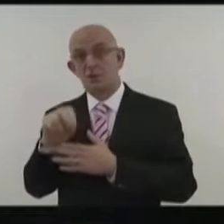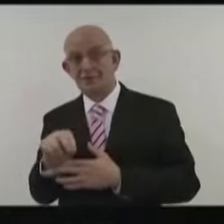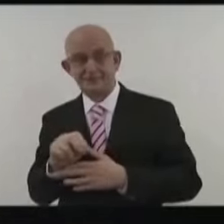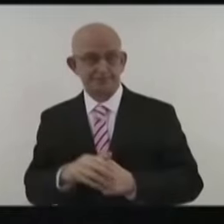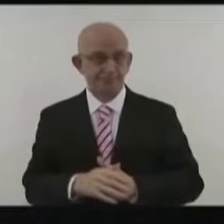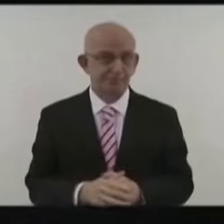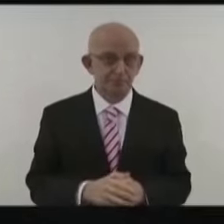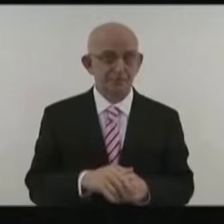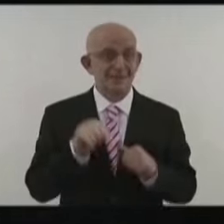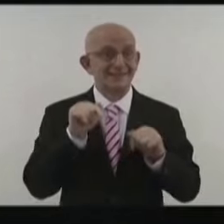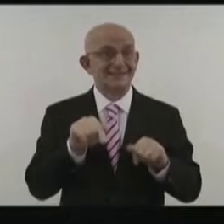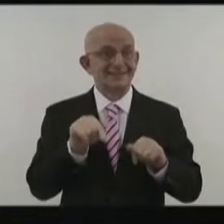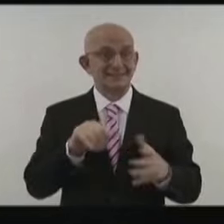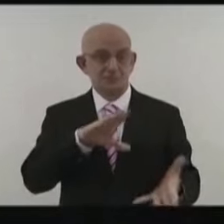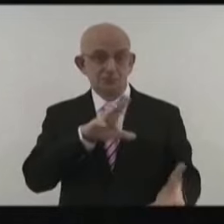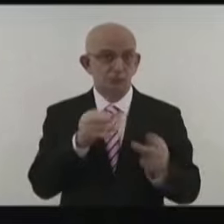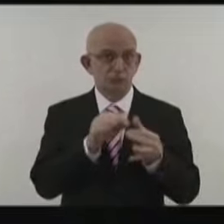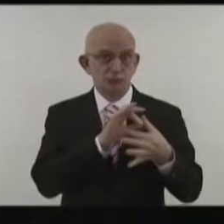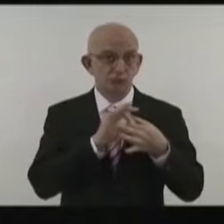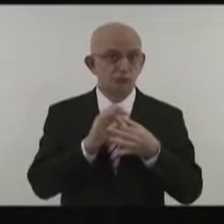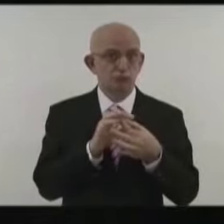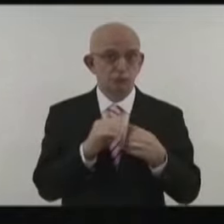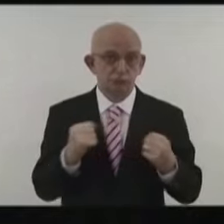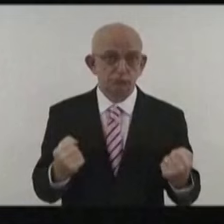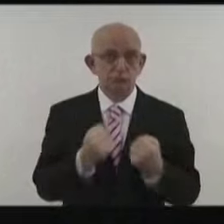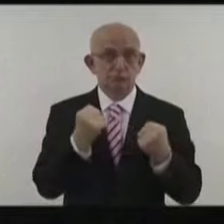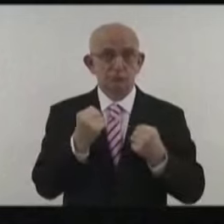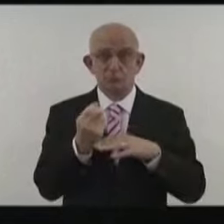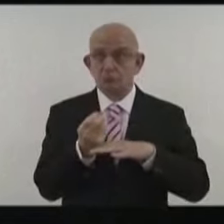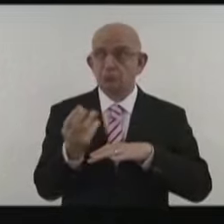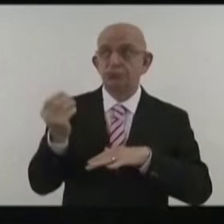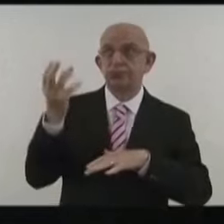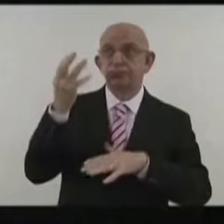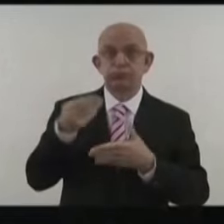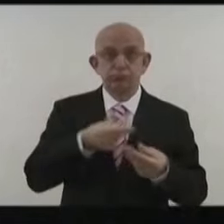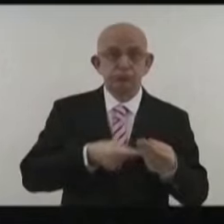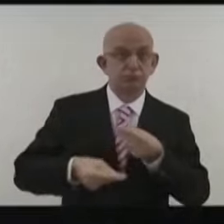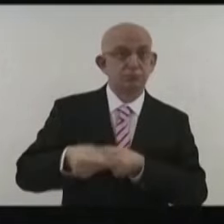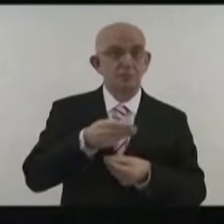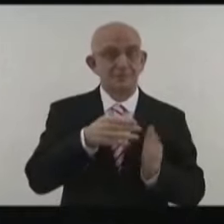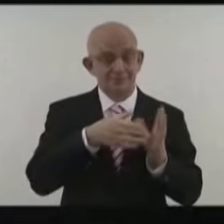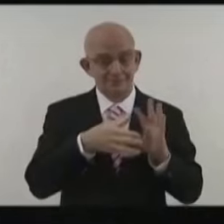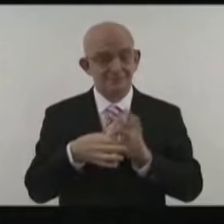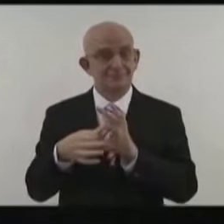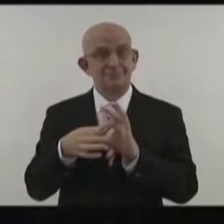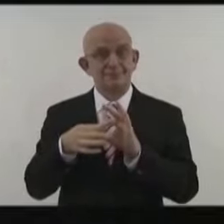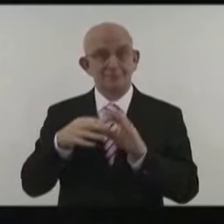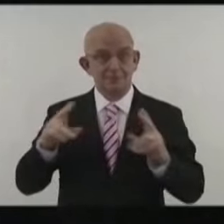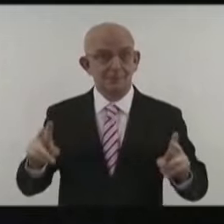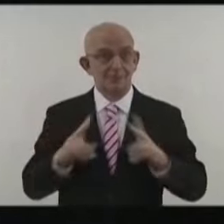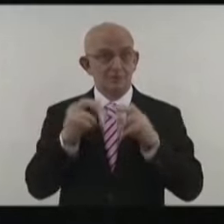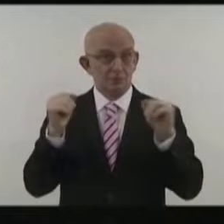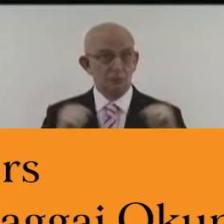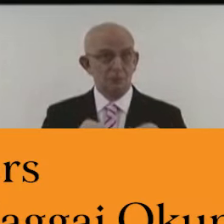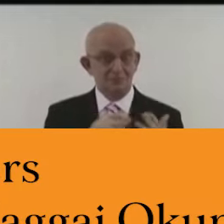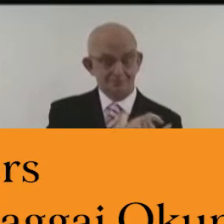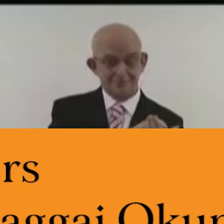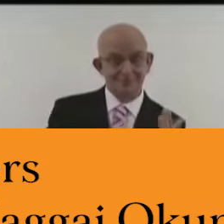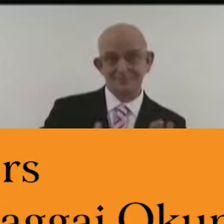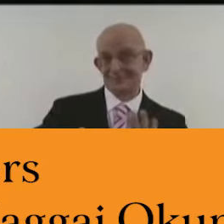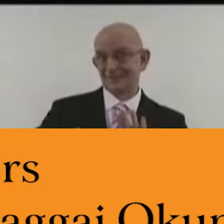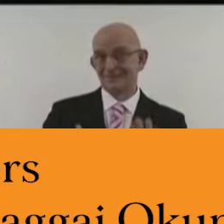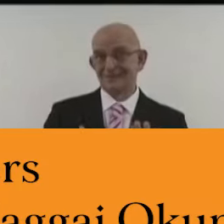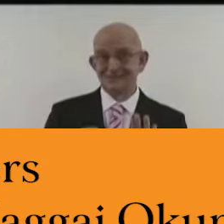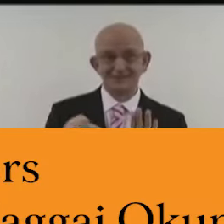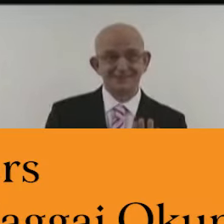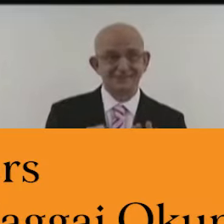private capital. I am aware the current carbon markets are facing price volatility and misallocation of credits, lack of uniform